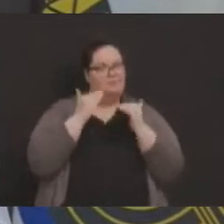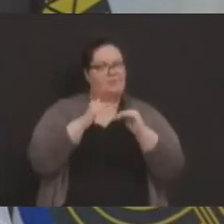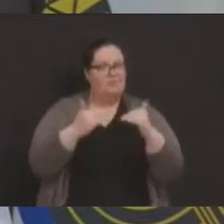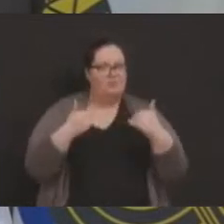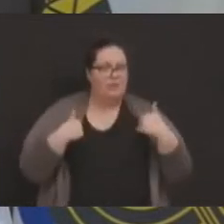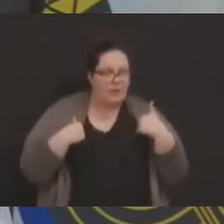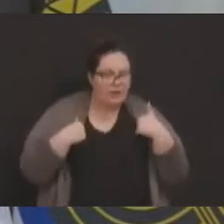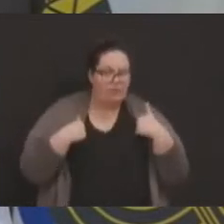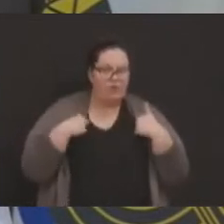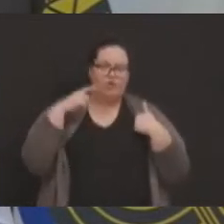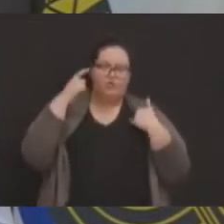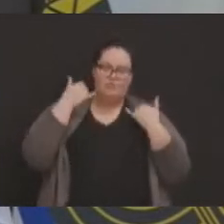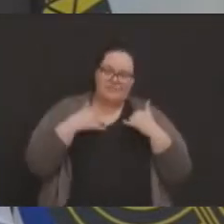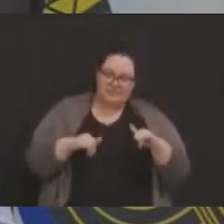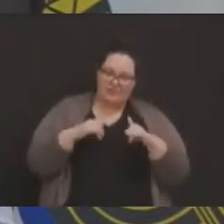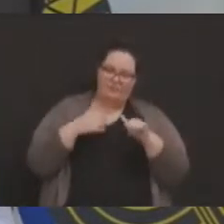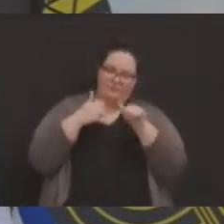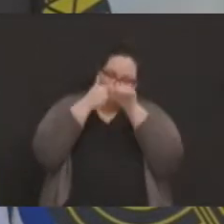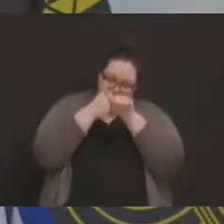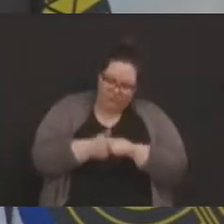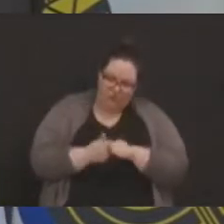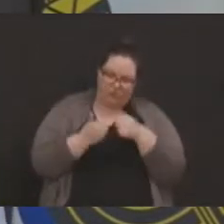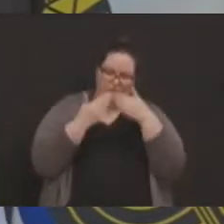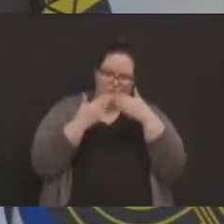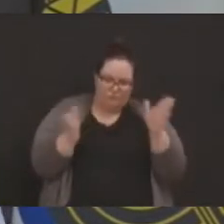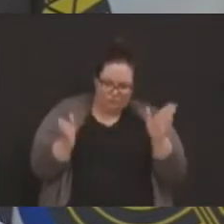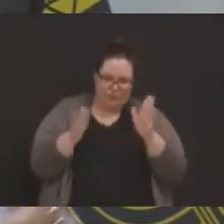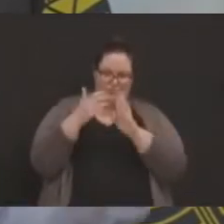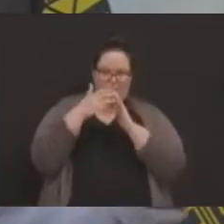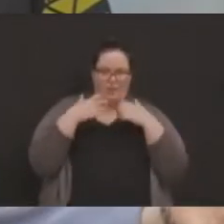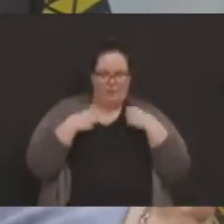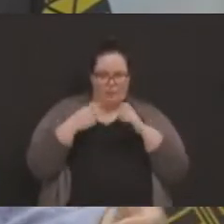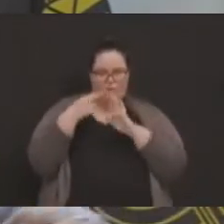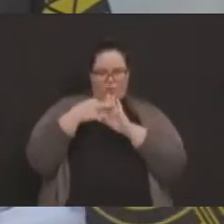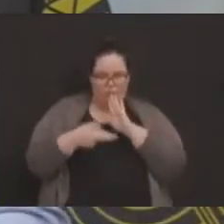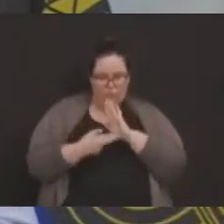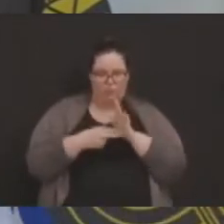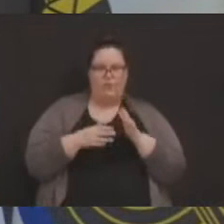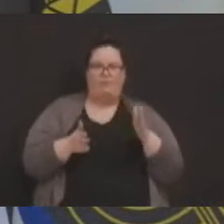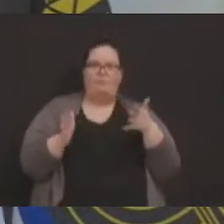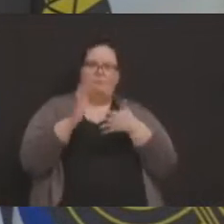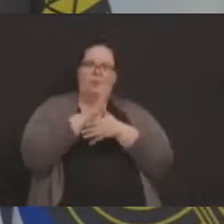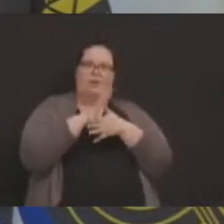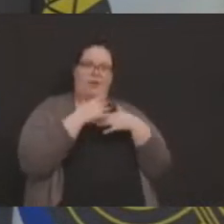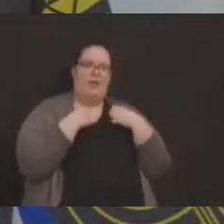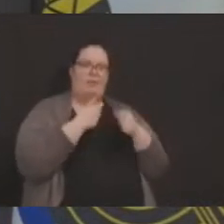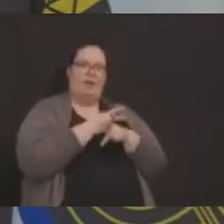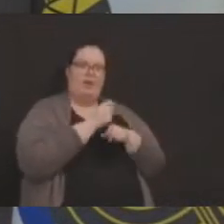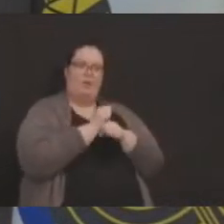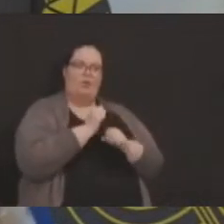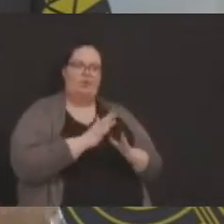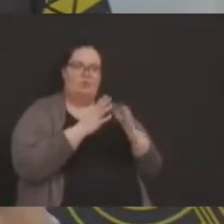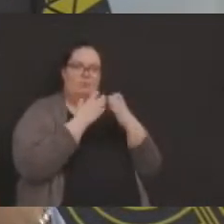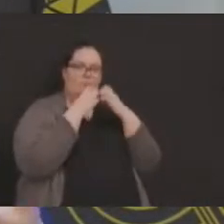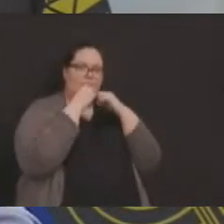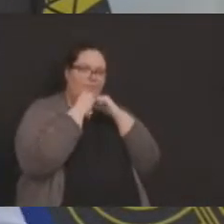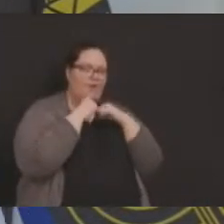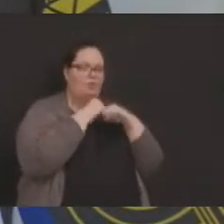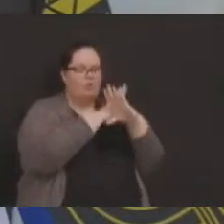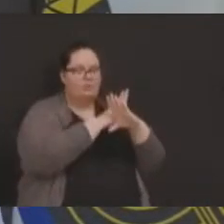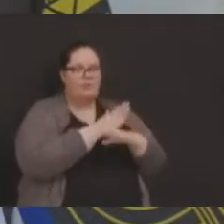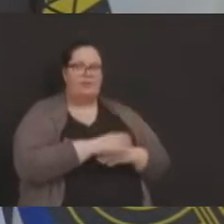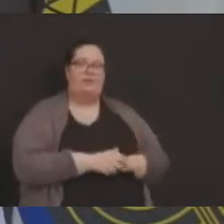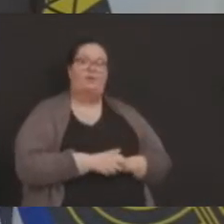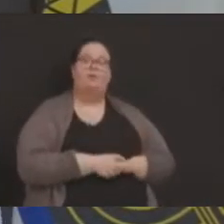those vaccines, that we have enough healthcare workers to do that, and they're not busy taking care of COVID patients, and that everybody's here to